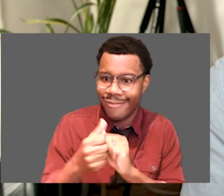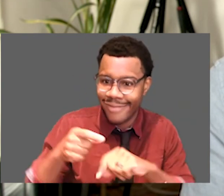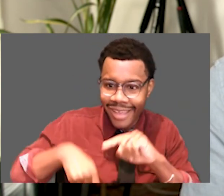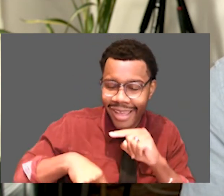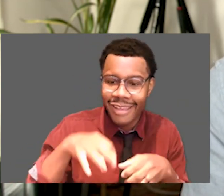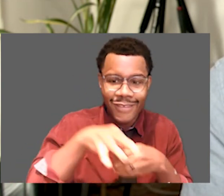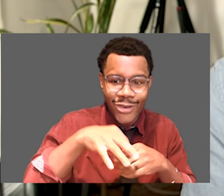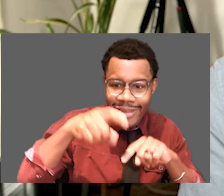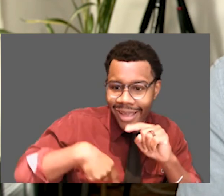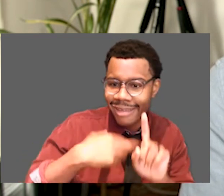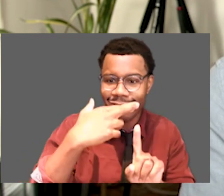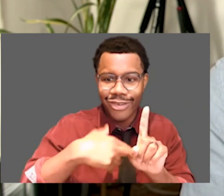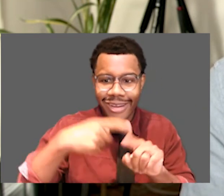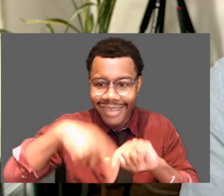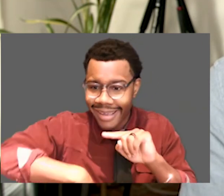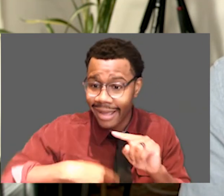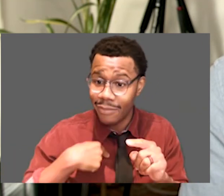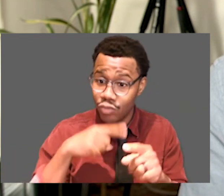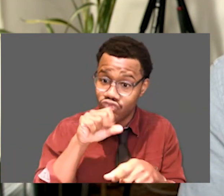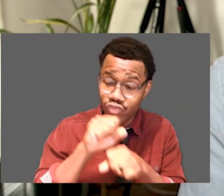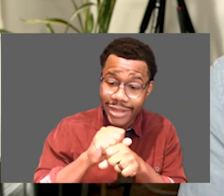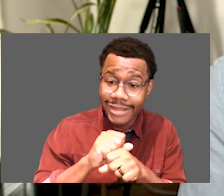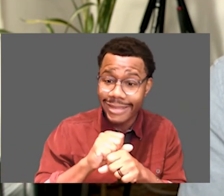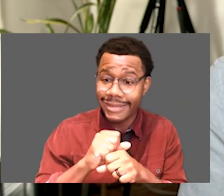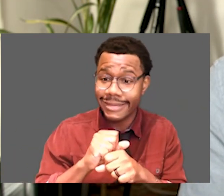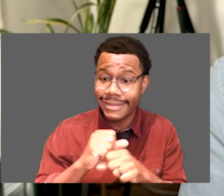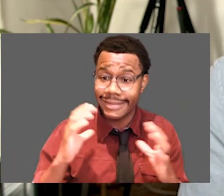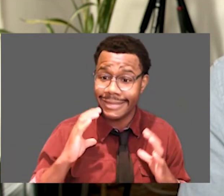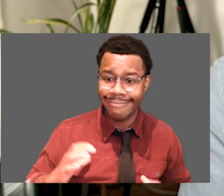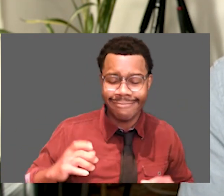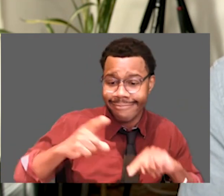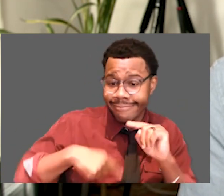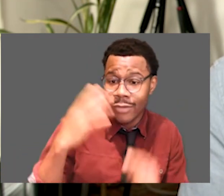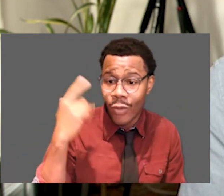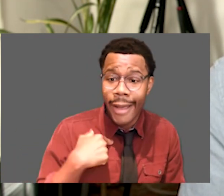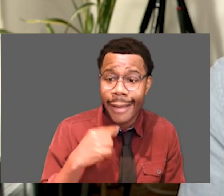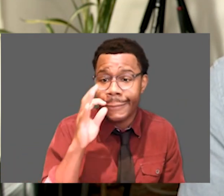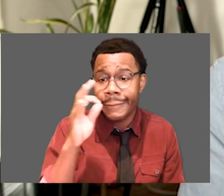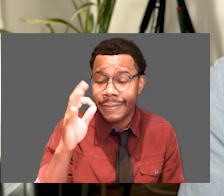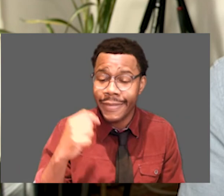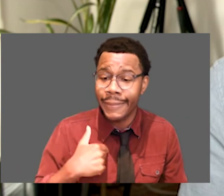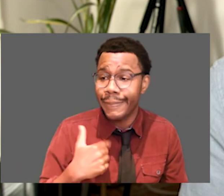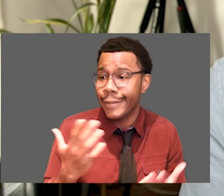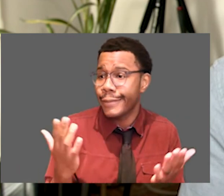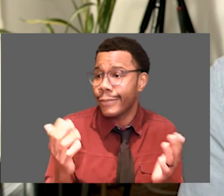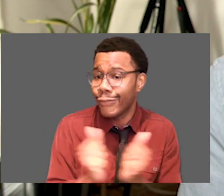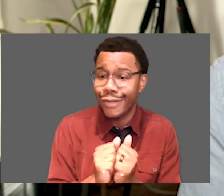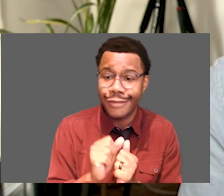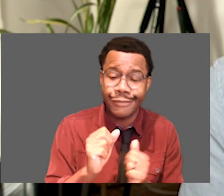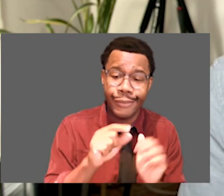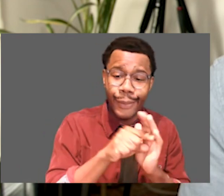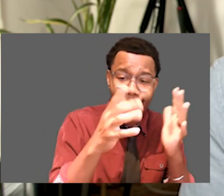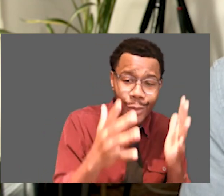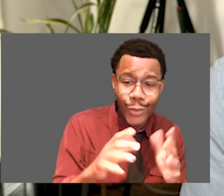citizen because I smoked weed. Now I'm in here with murderers, rapists, mentally ill people,